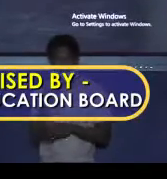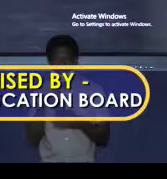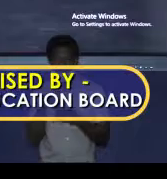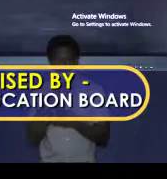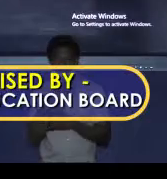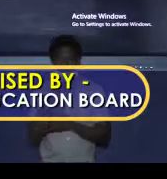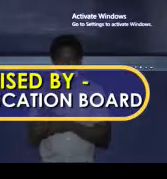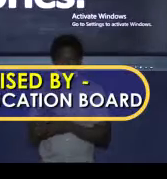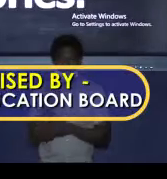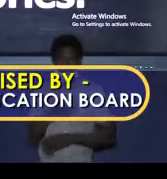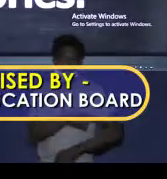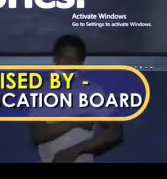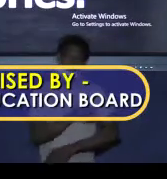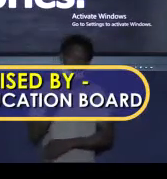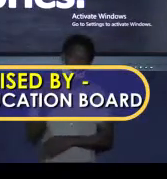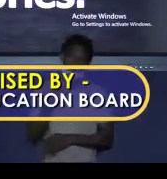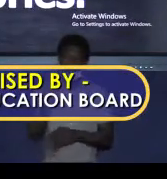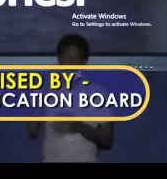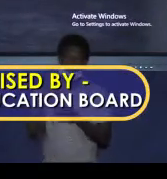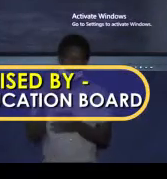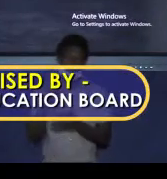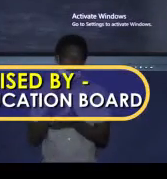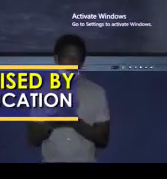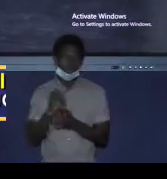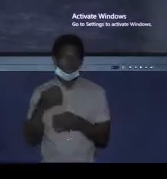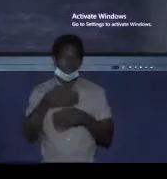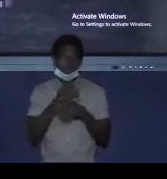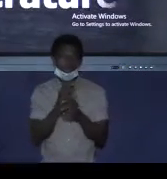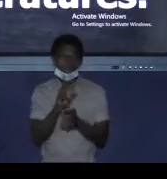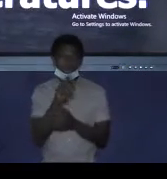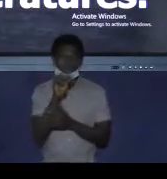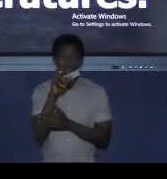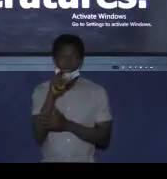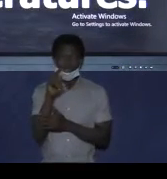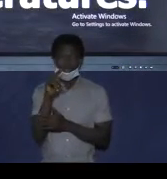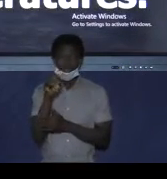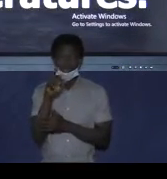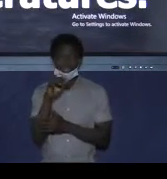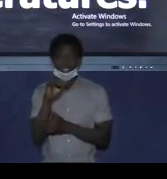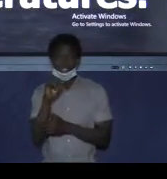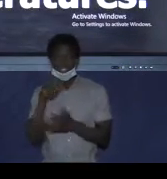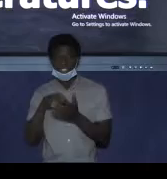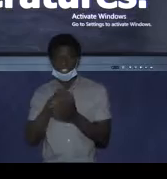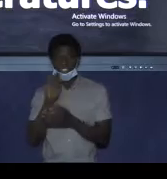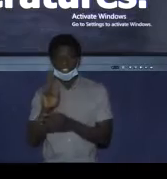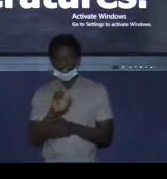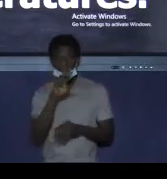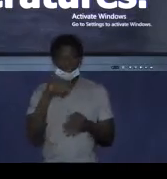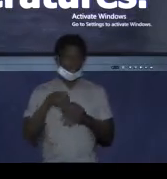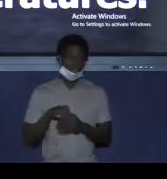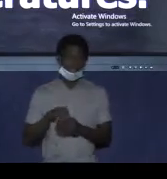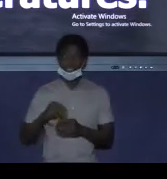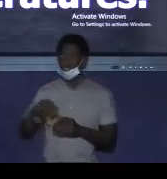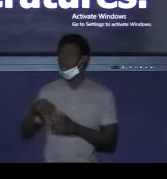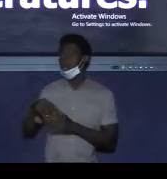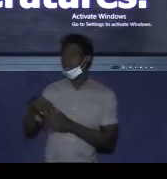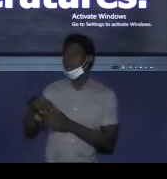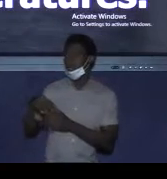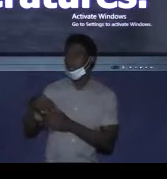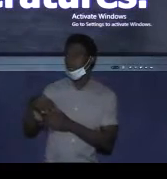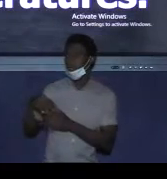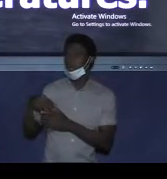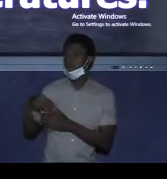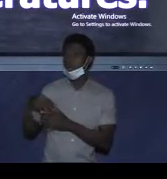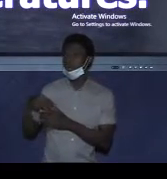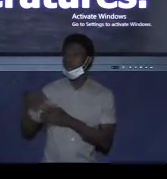glass thermometer used in school or chemical laboratories. It is also used in weather